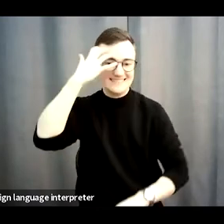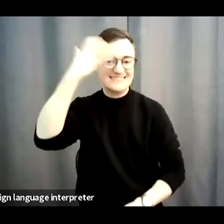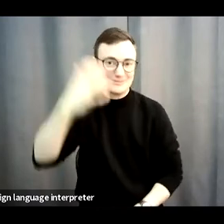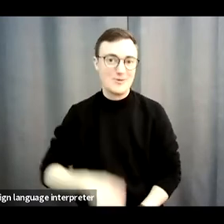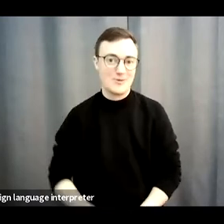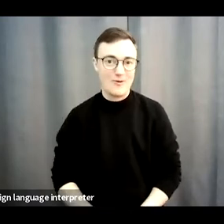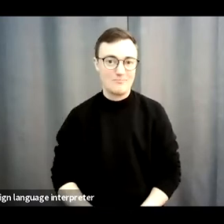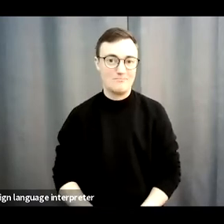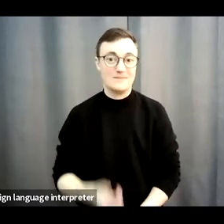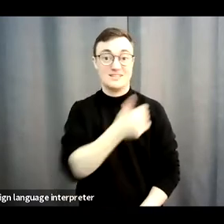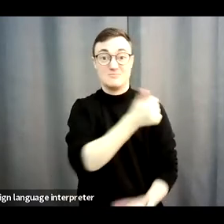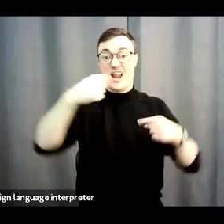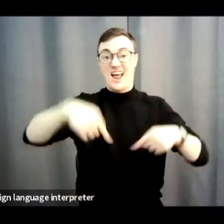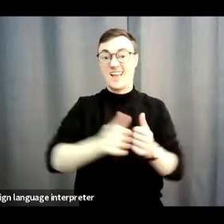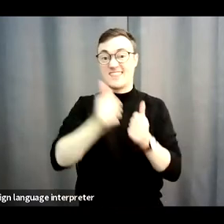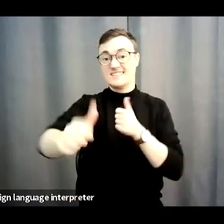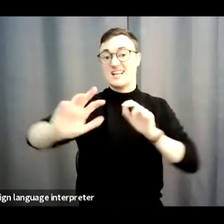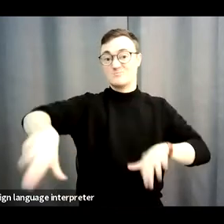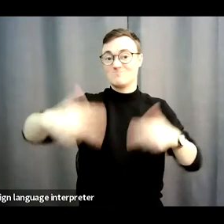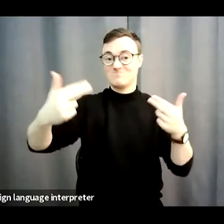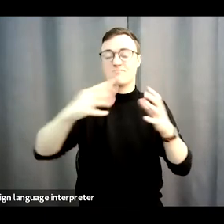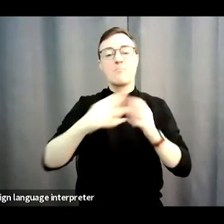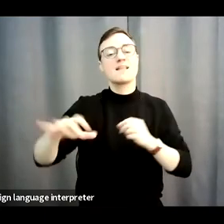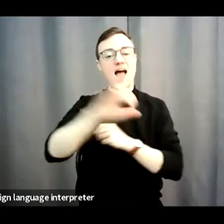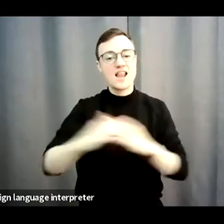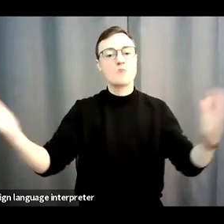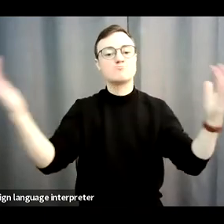virtually, but we're all here, and that's what's important.